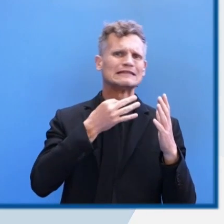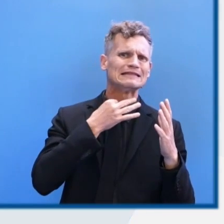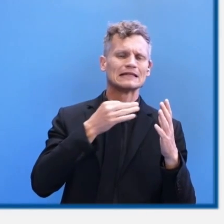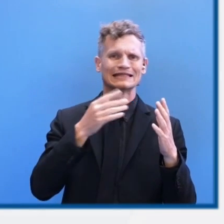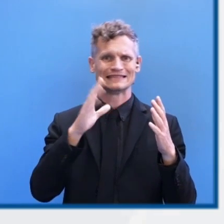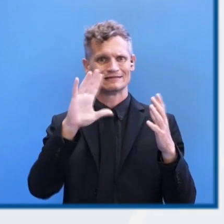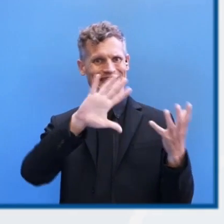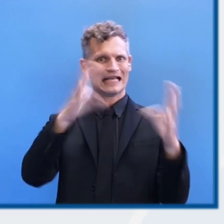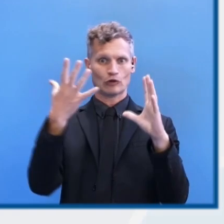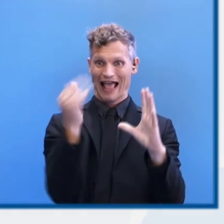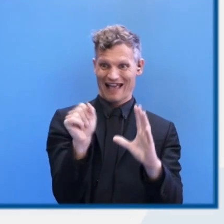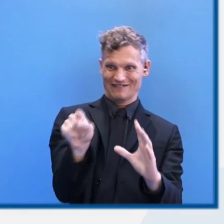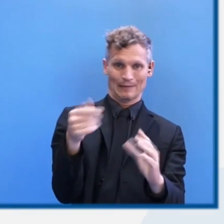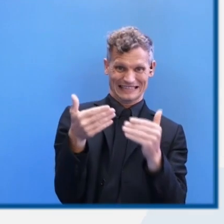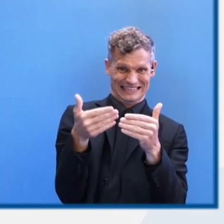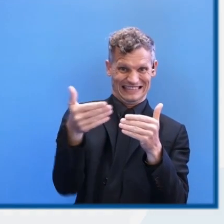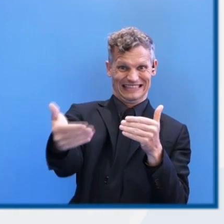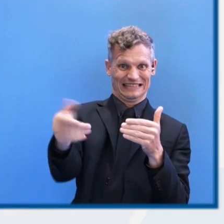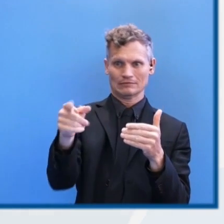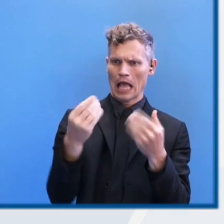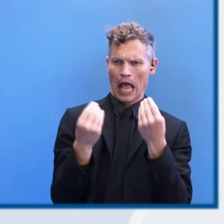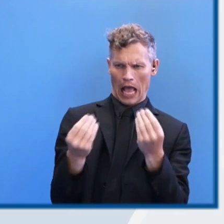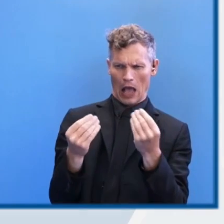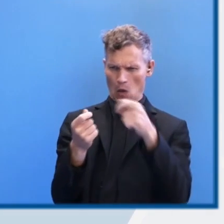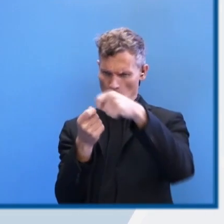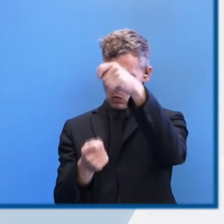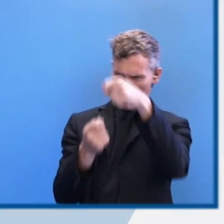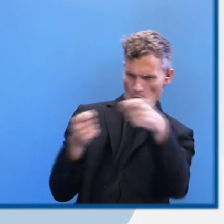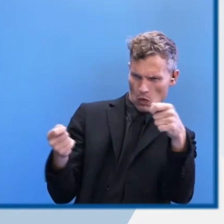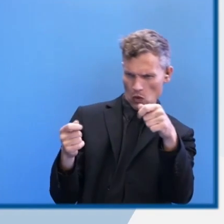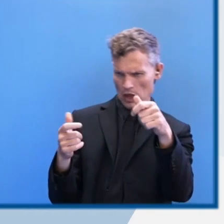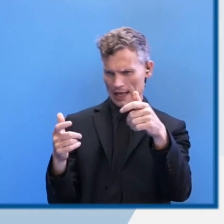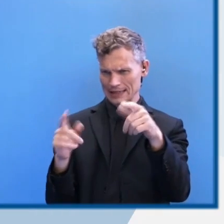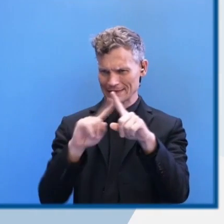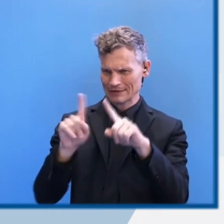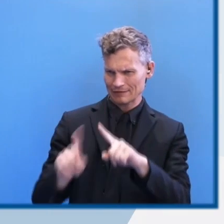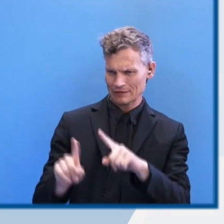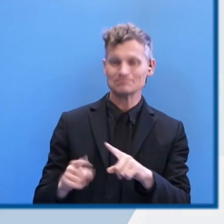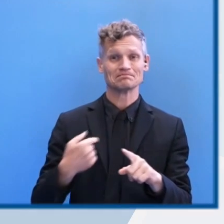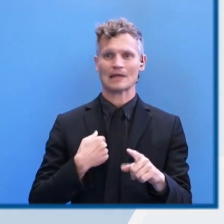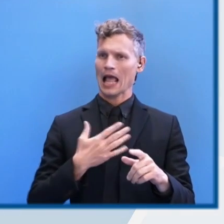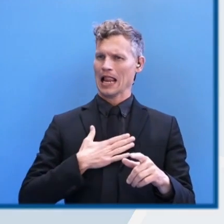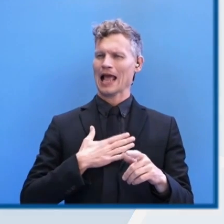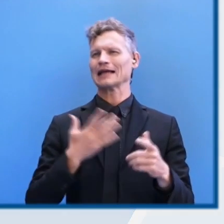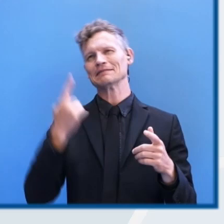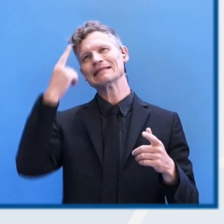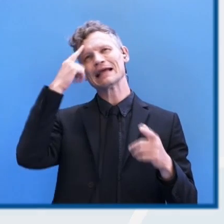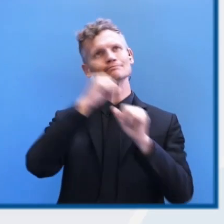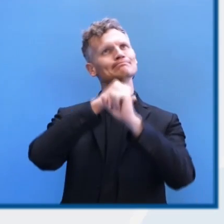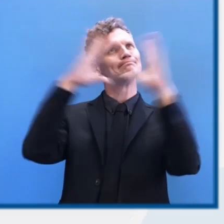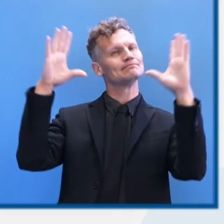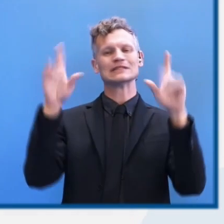toolbox that I'm the collector of tools. And I have actually two toolboxes. The